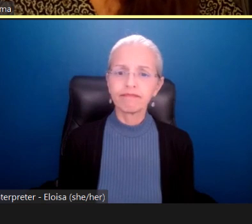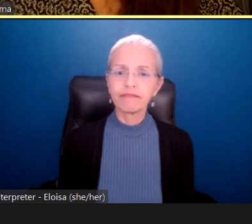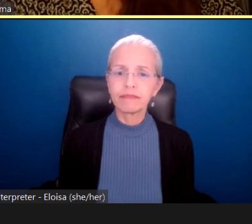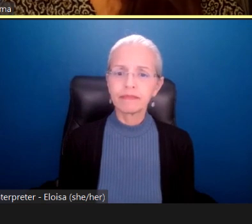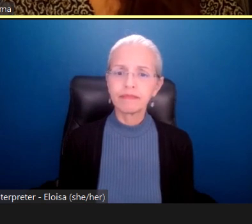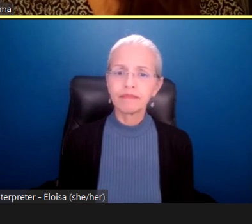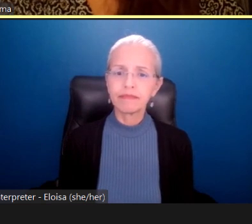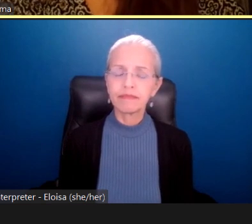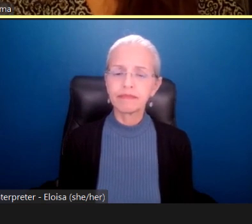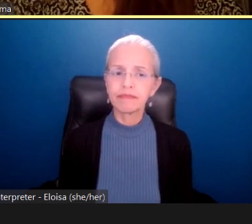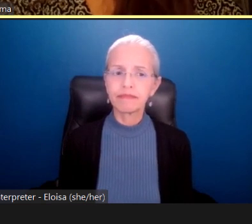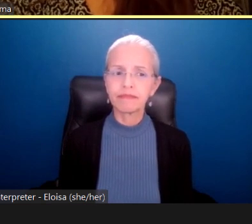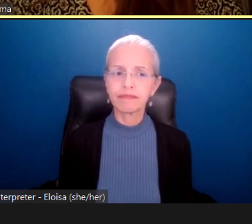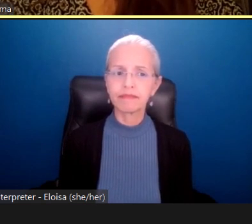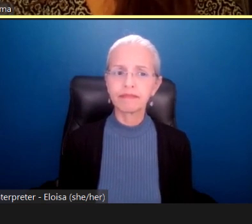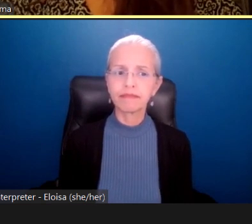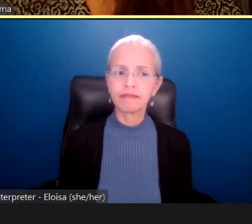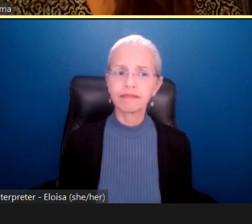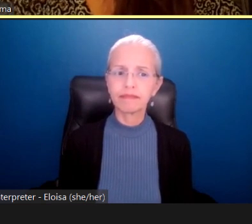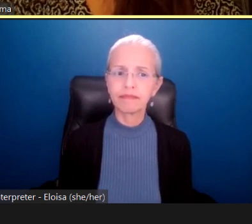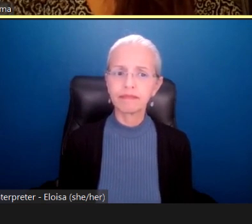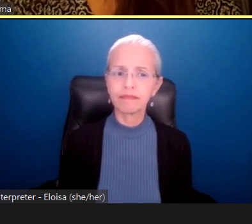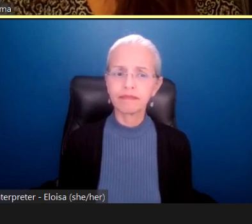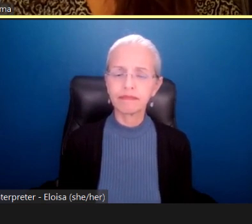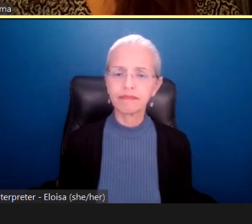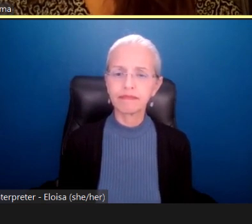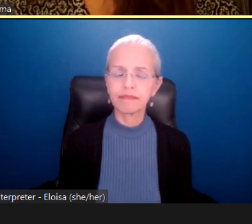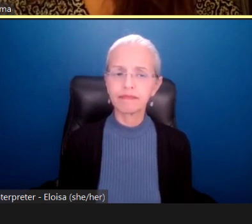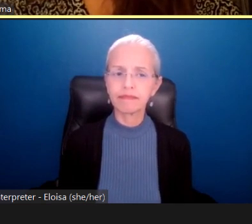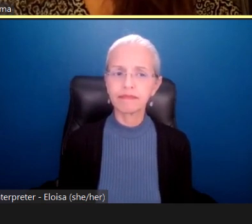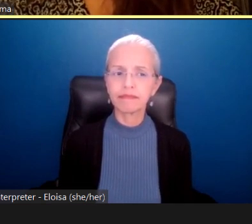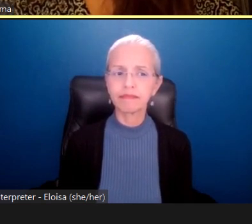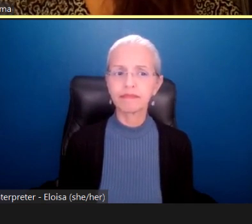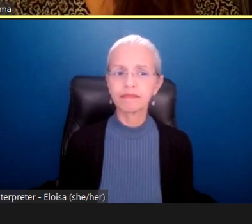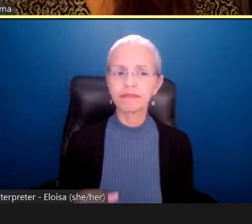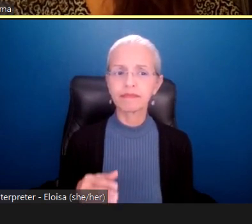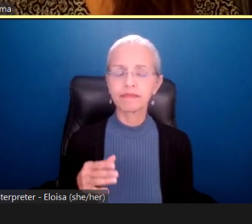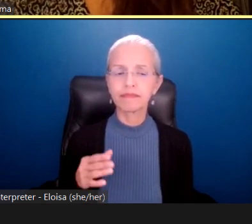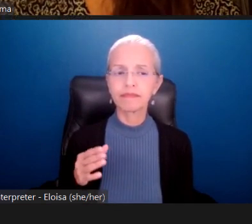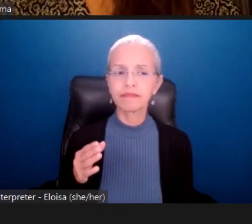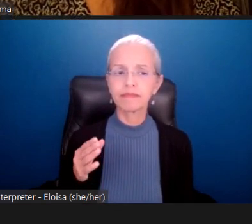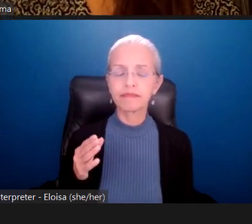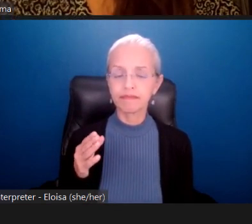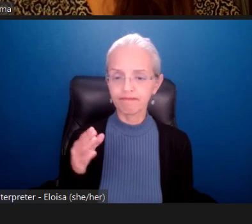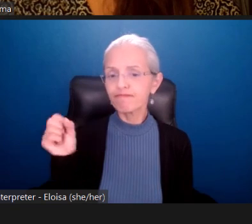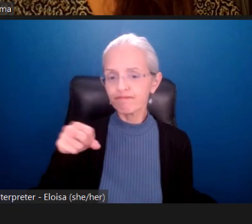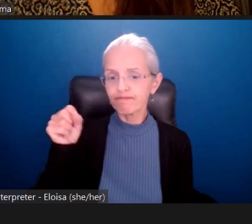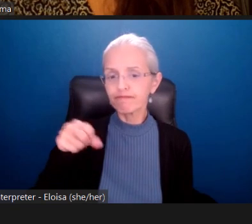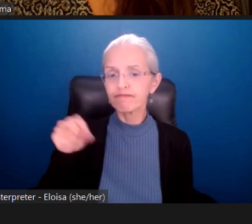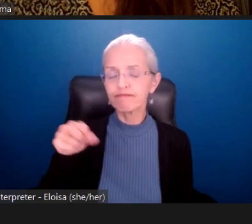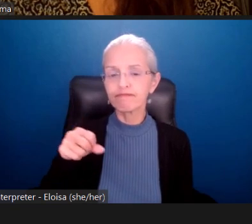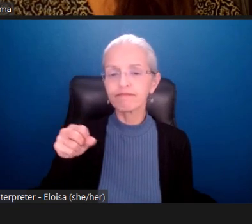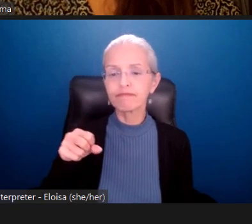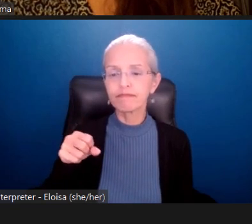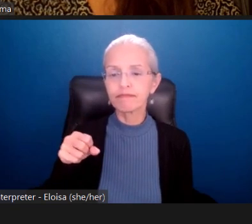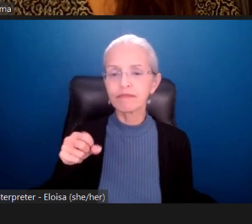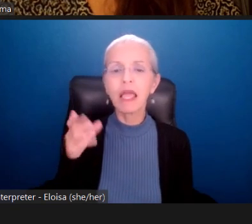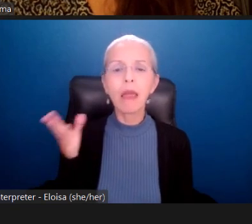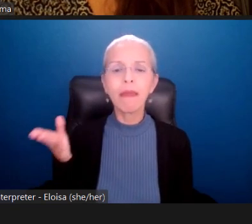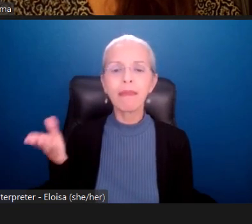Could you rephrase the question because I'm not understanding this one? Yeah, we can see if they can rephrase